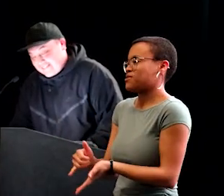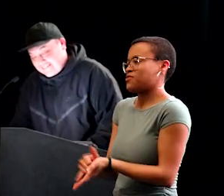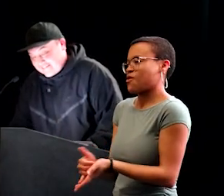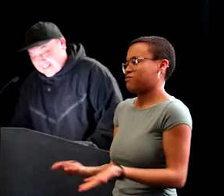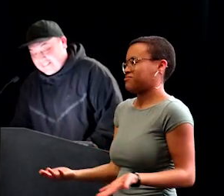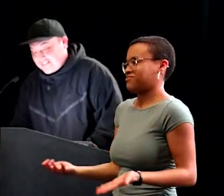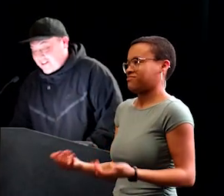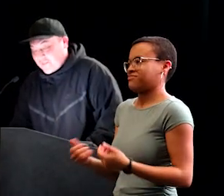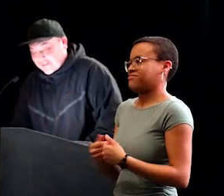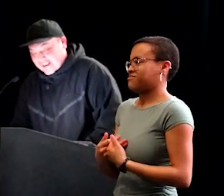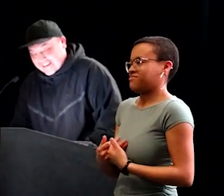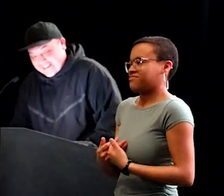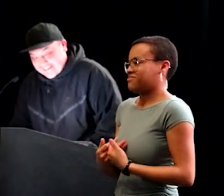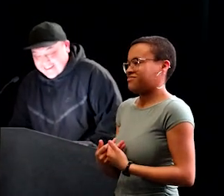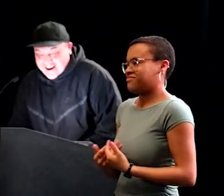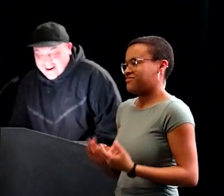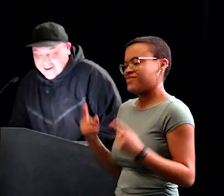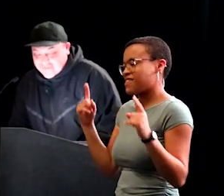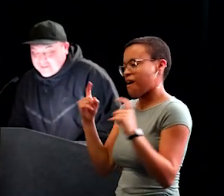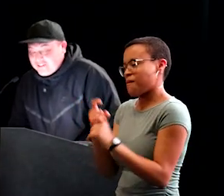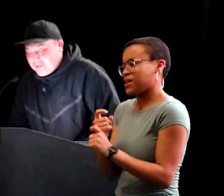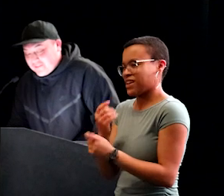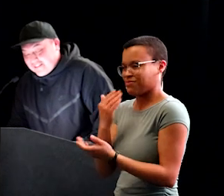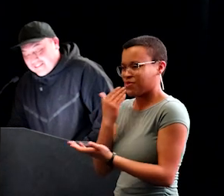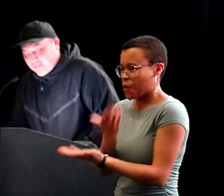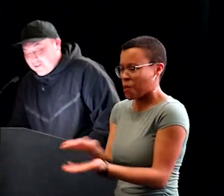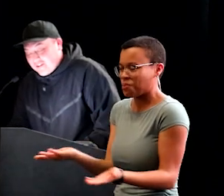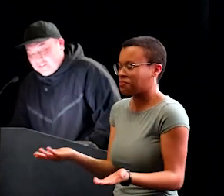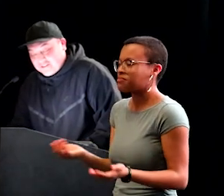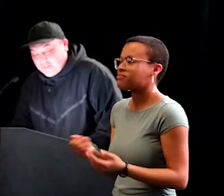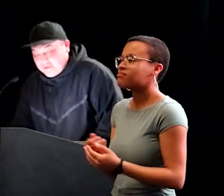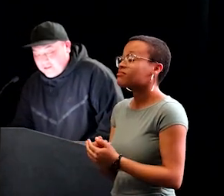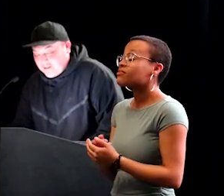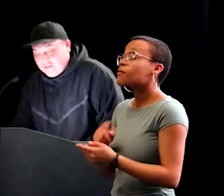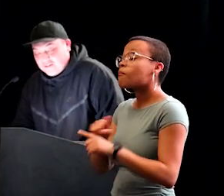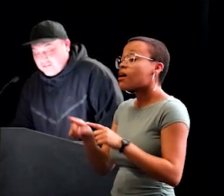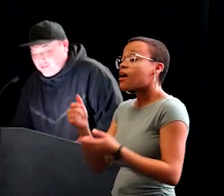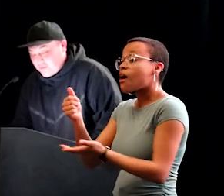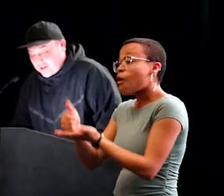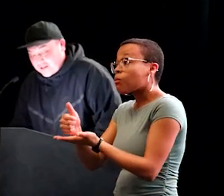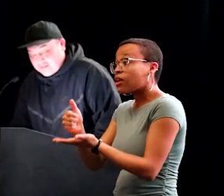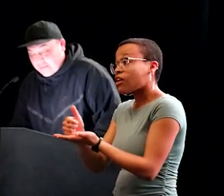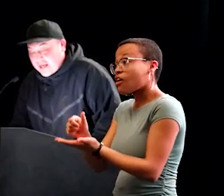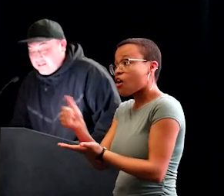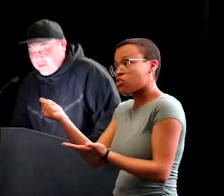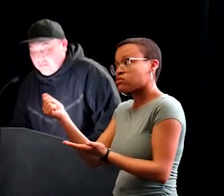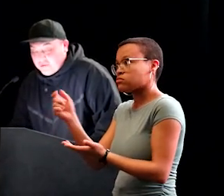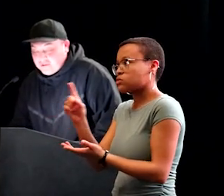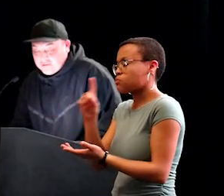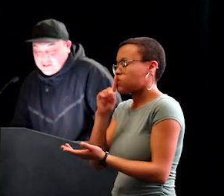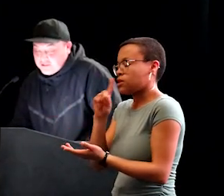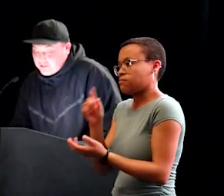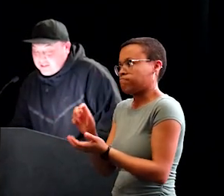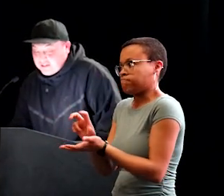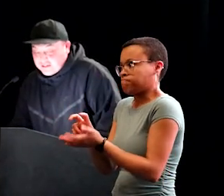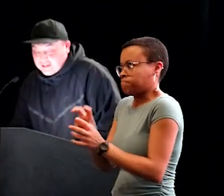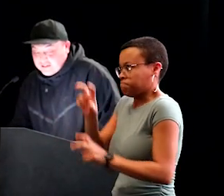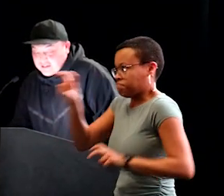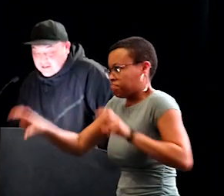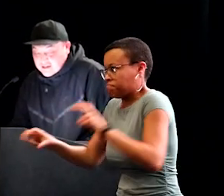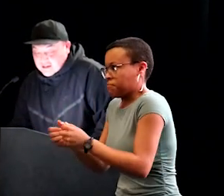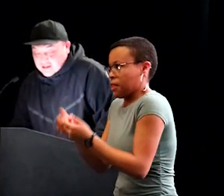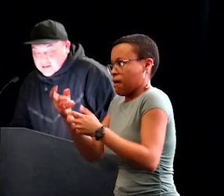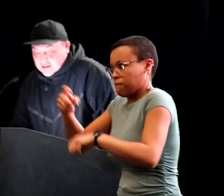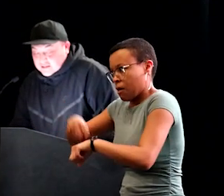It's just complicated. But the truth is, helping others can be all-consuming, and balancing both is easier said than